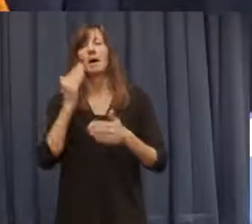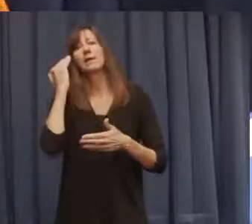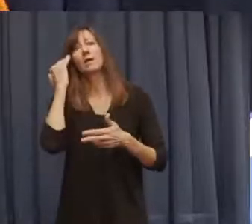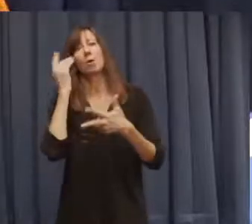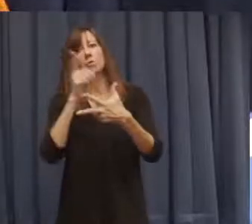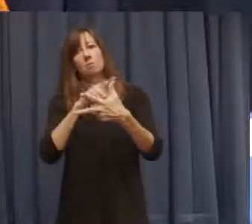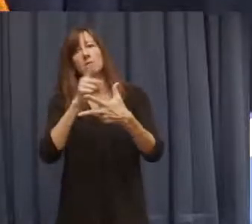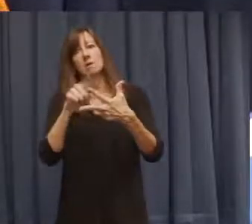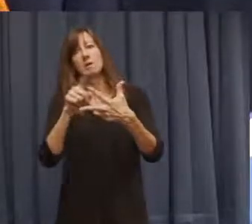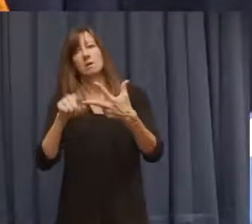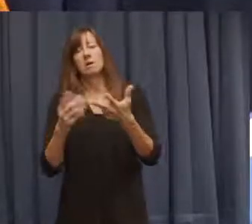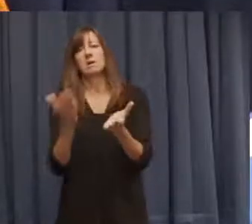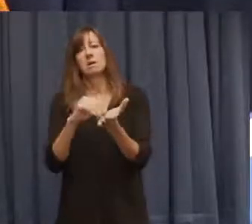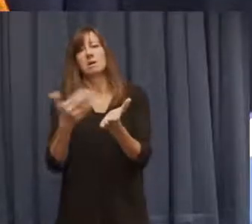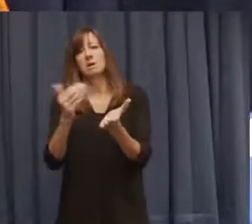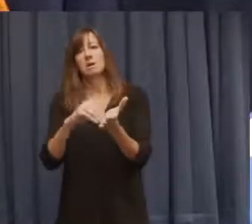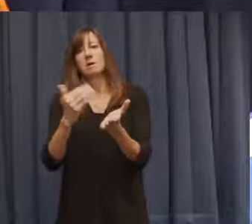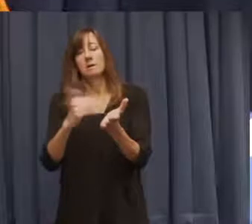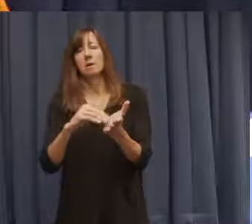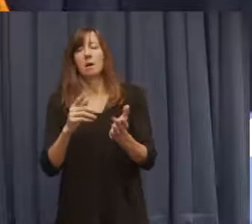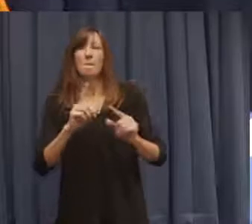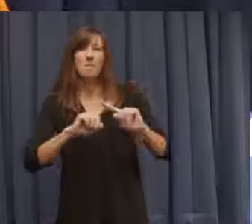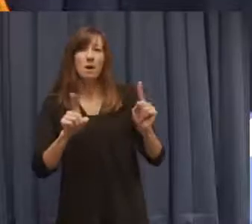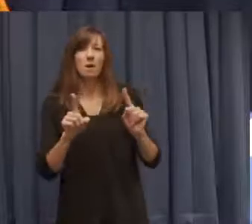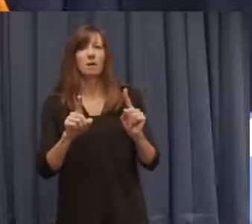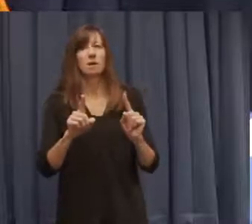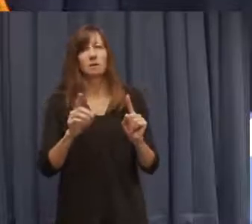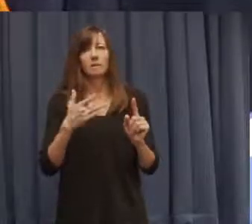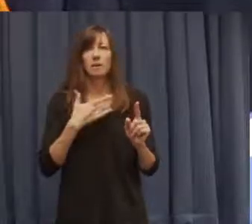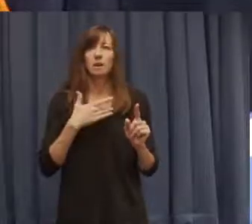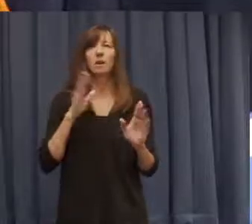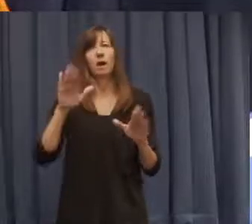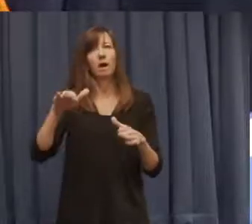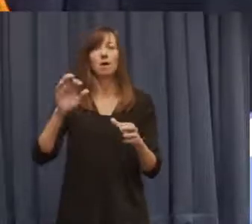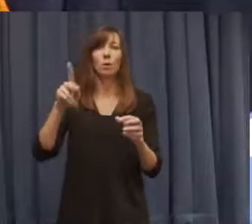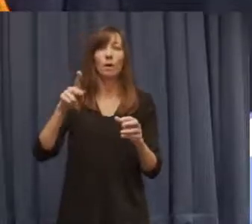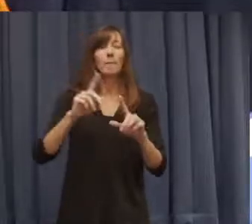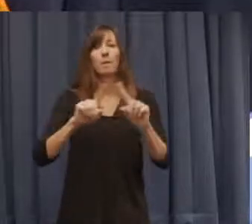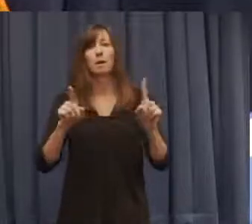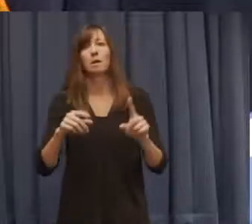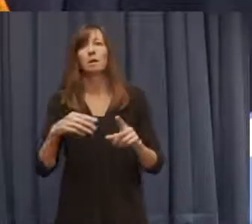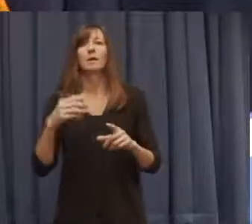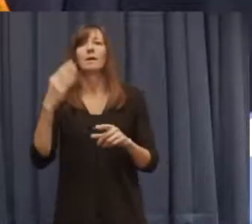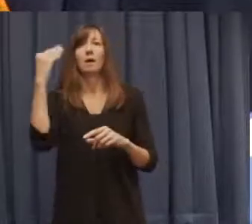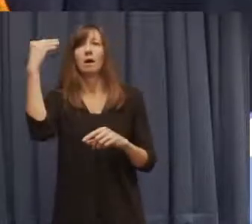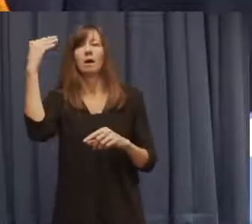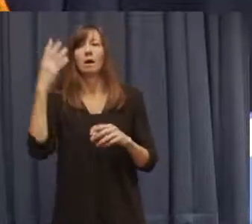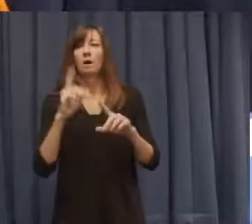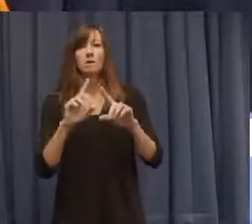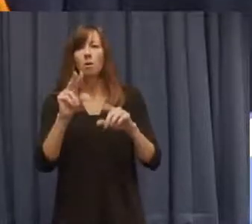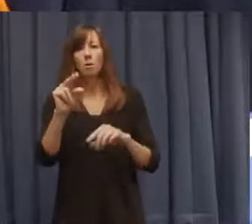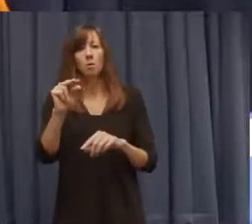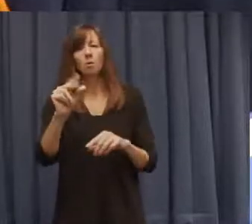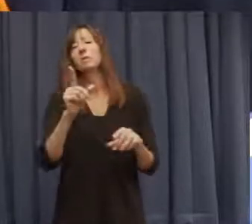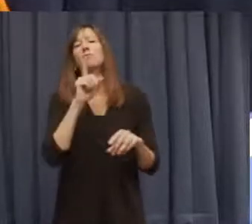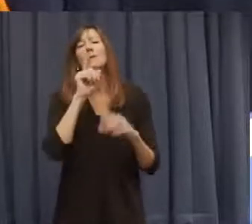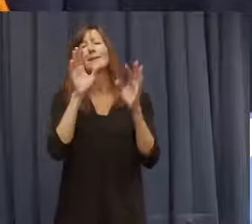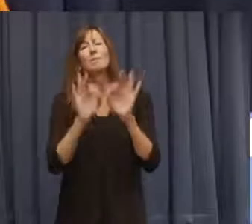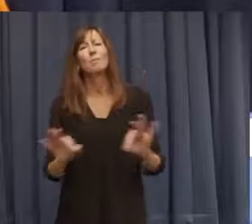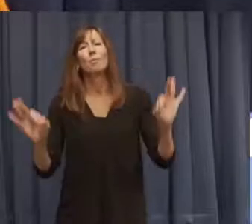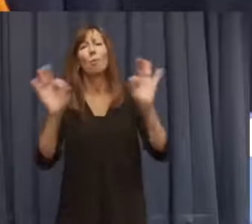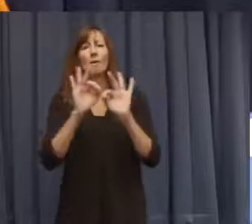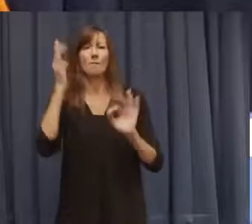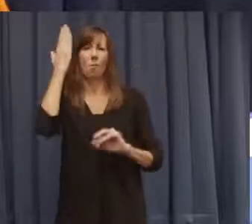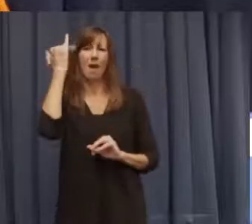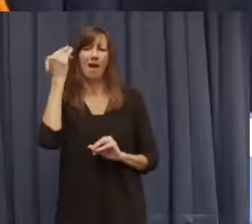we're constantly repeating them, but we're doing that for a reason, because we know that they work, and increasingly